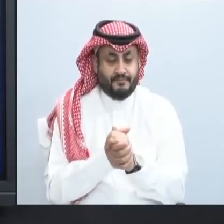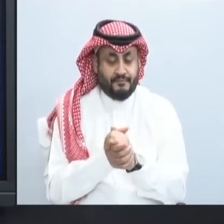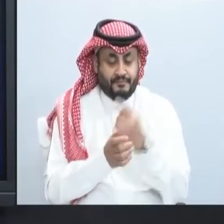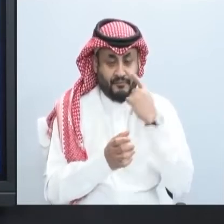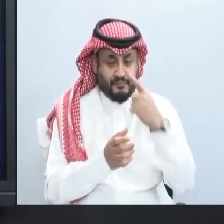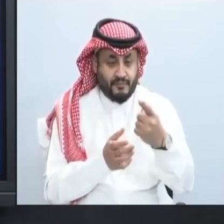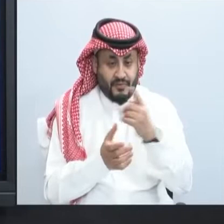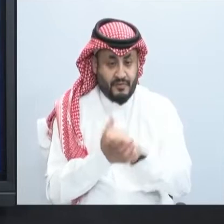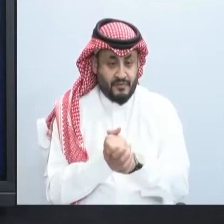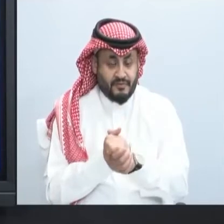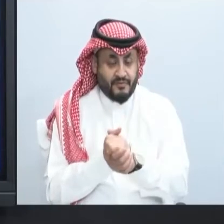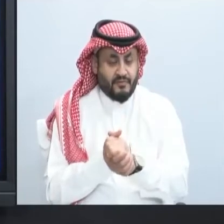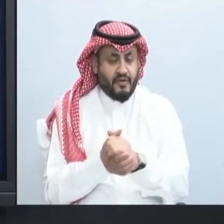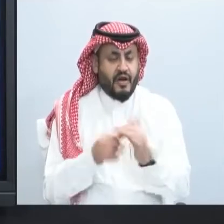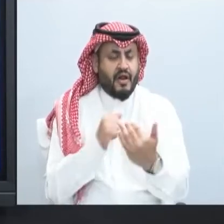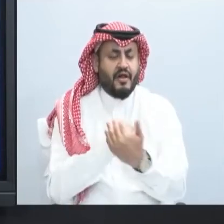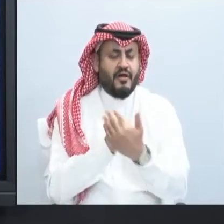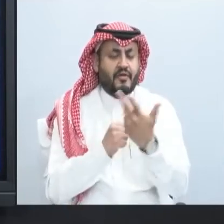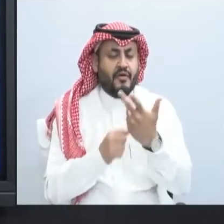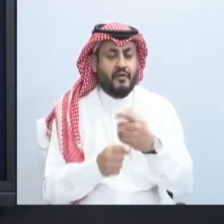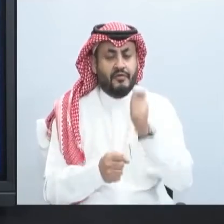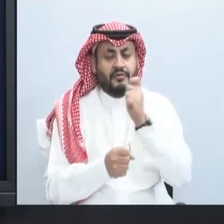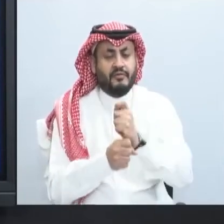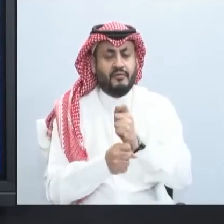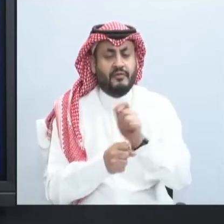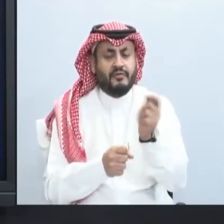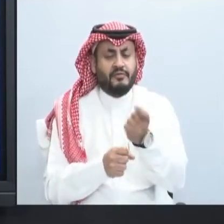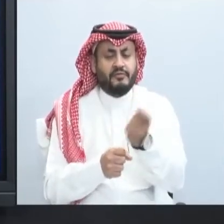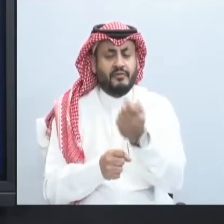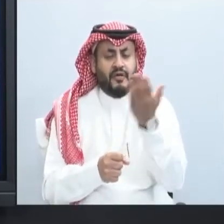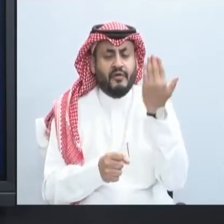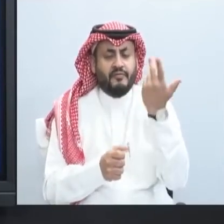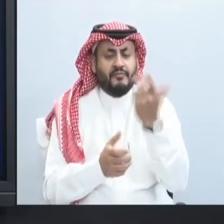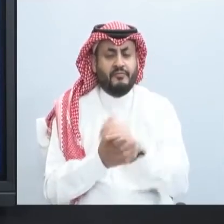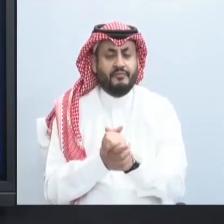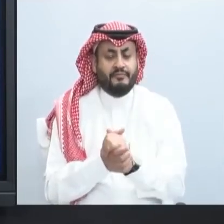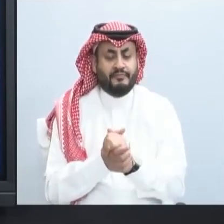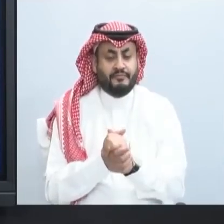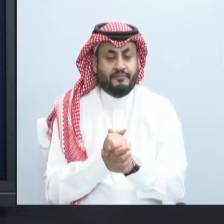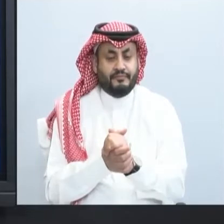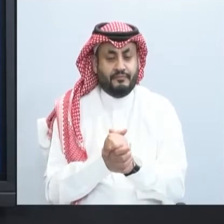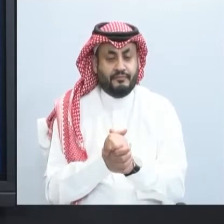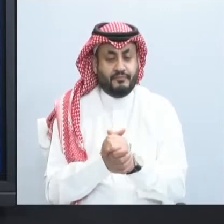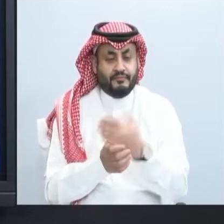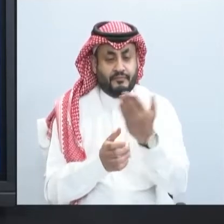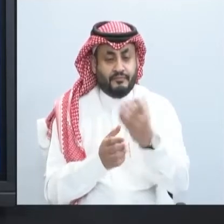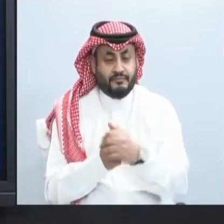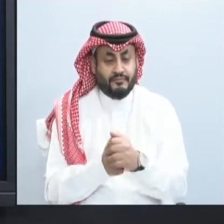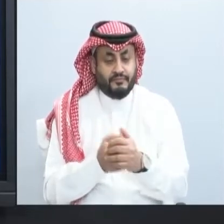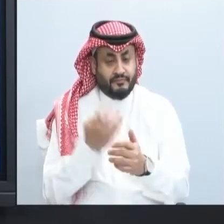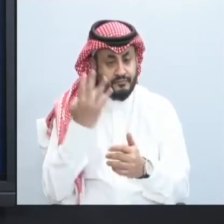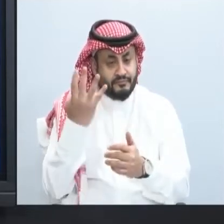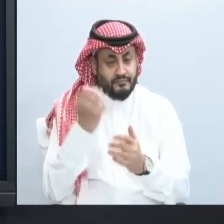look here and tell me what are the verbs that written in the past? Exactly. Here we do